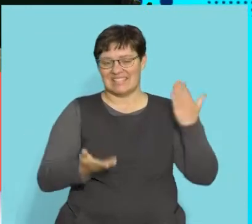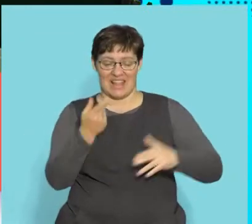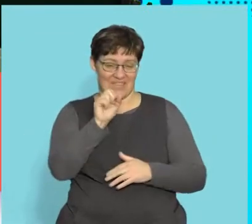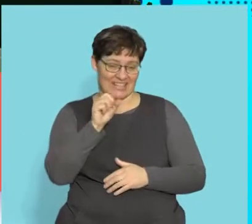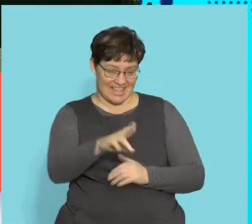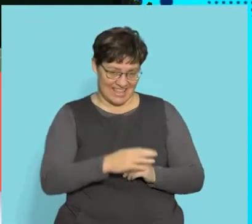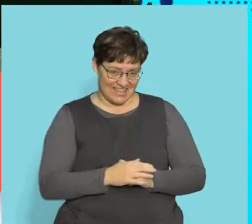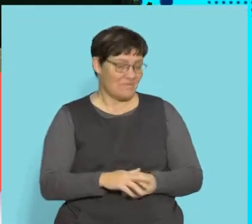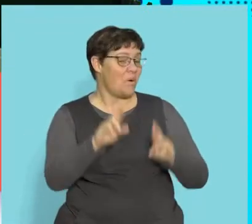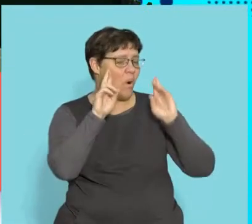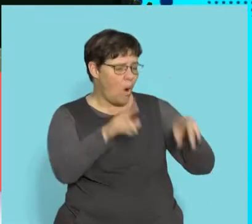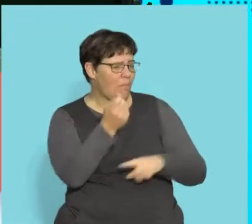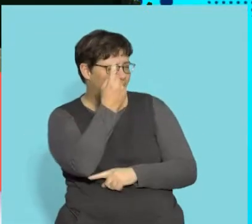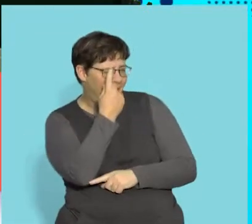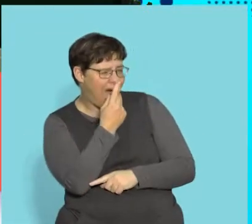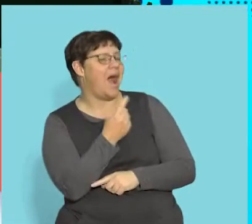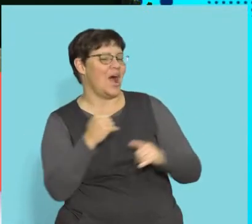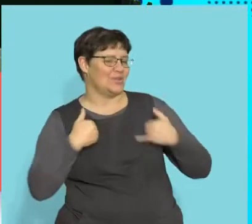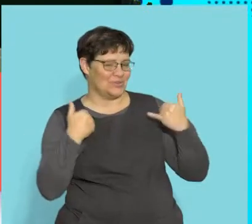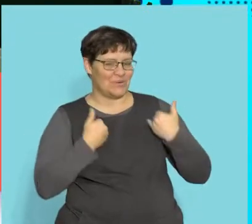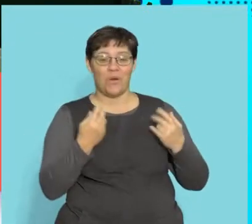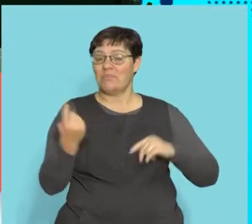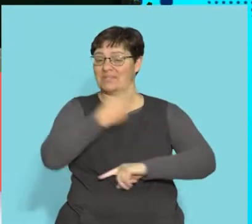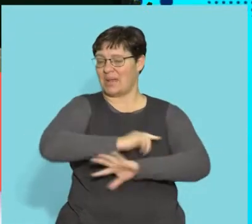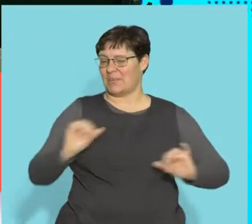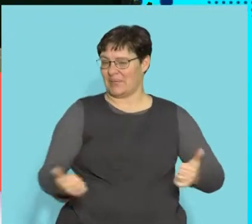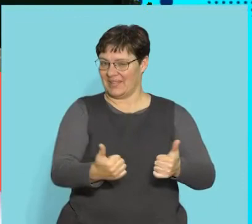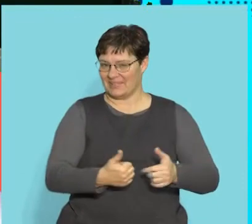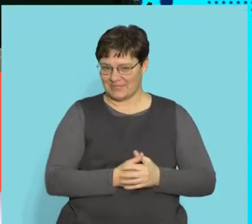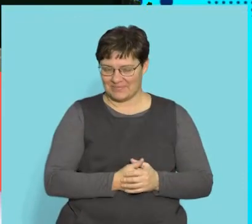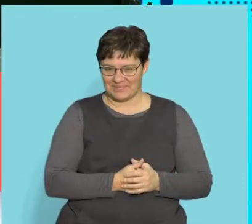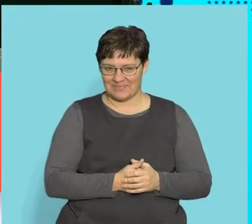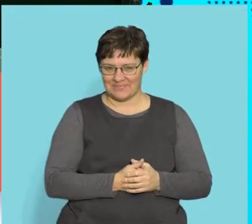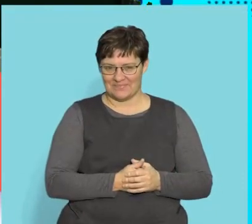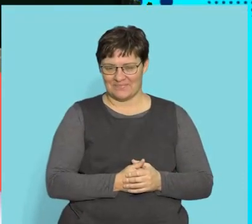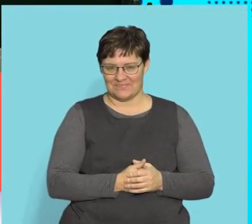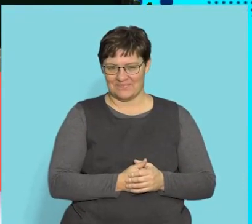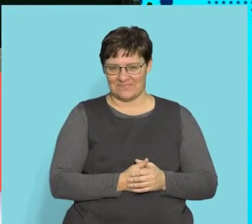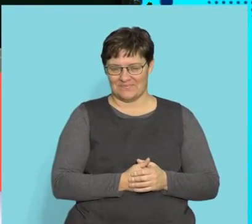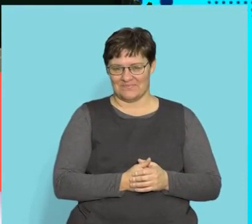lesson on scale factors today. I hope that you've enjoyed it, and I hope the rest of your day goes really well.